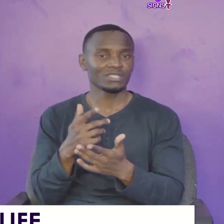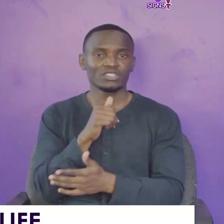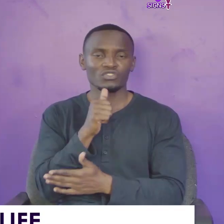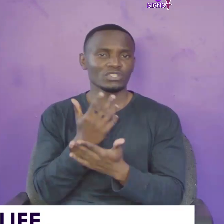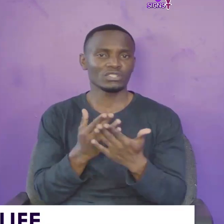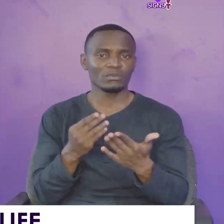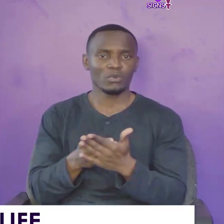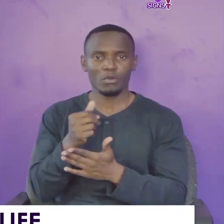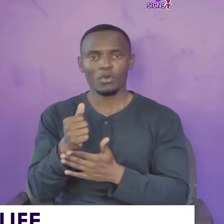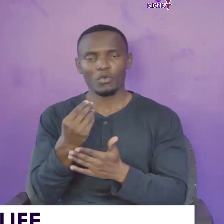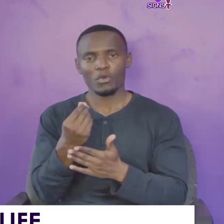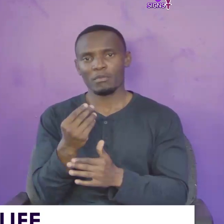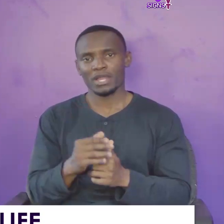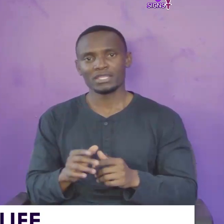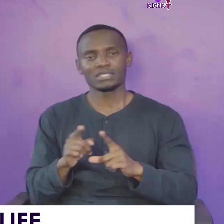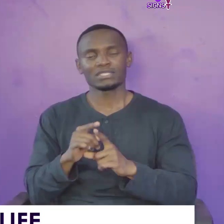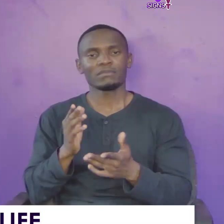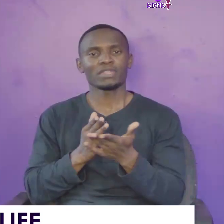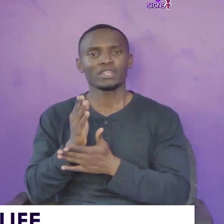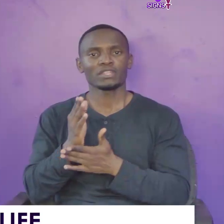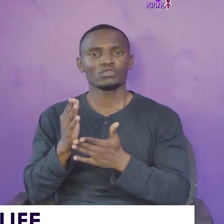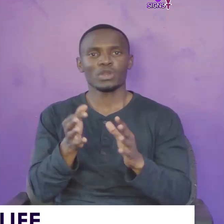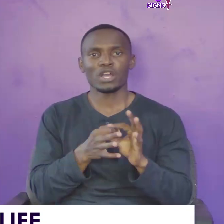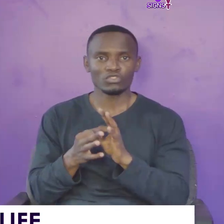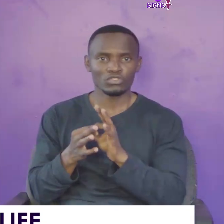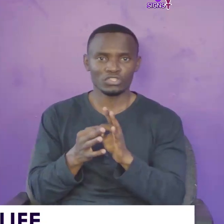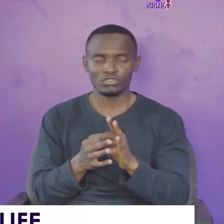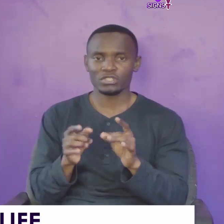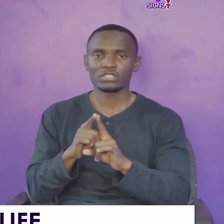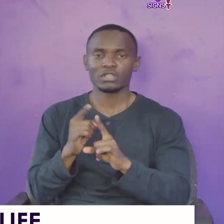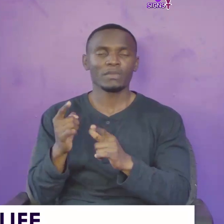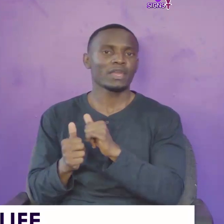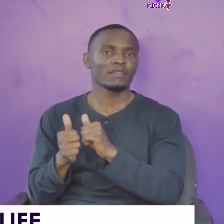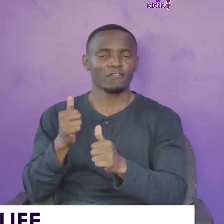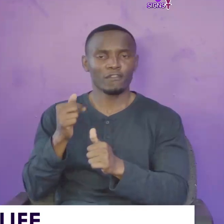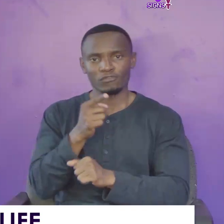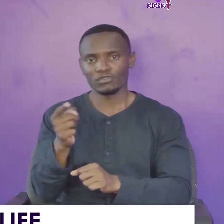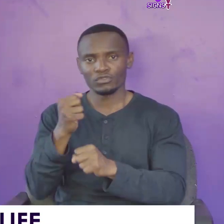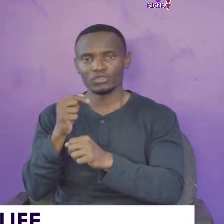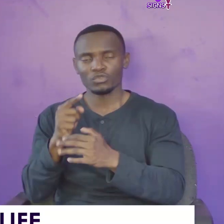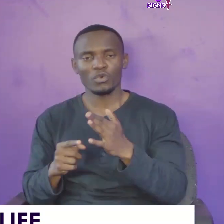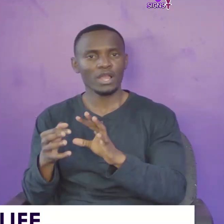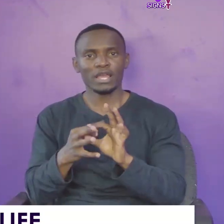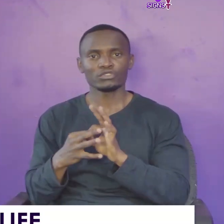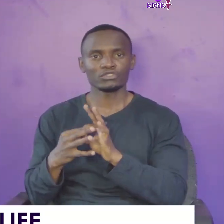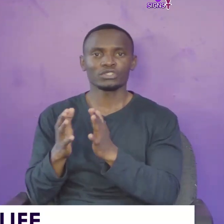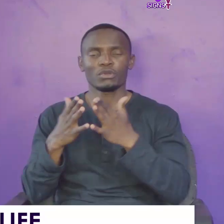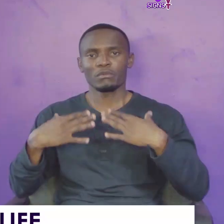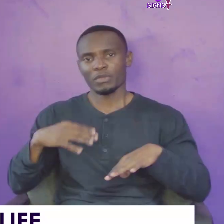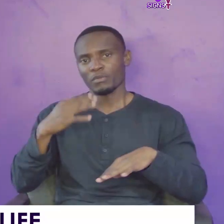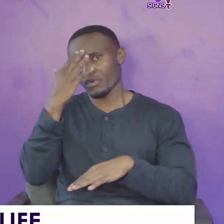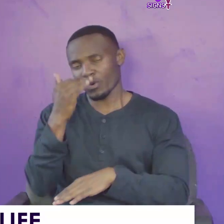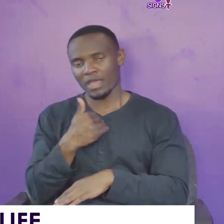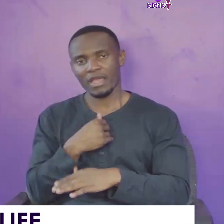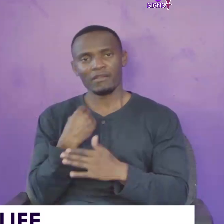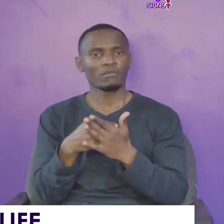say, the right to association, you're denied the position to associate with certain people just because you do not have money. Right. In our